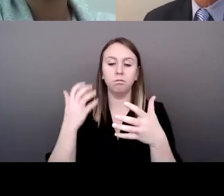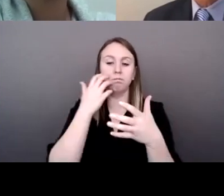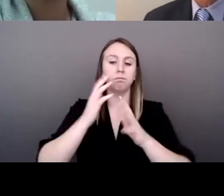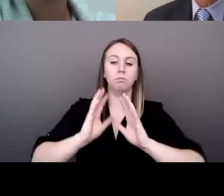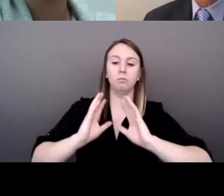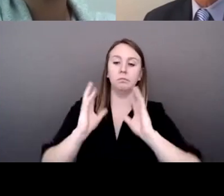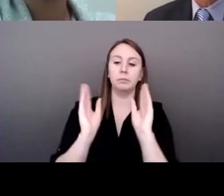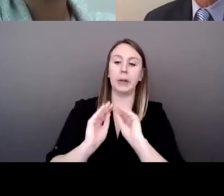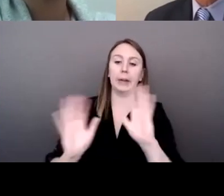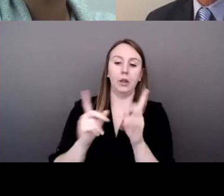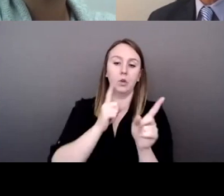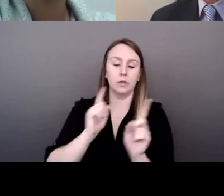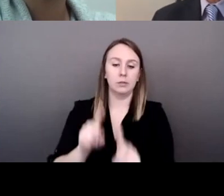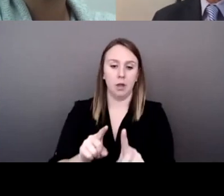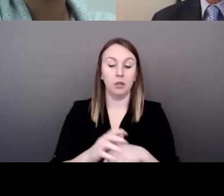about